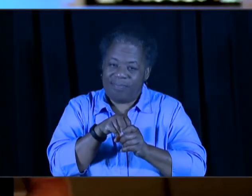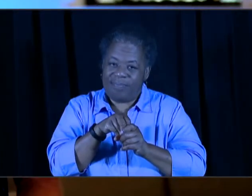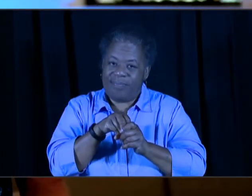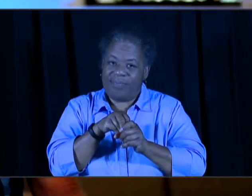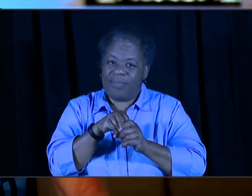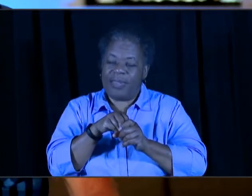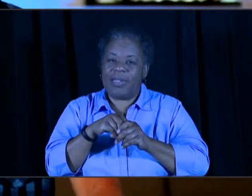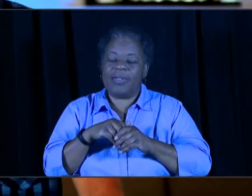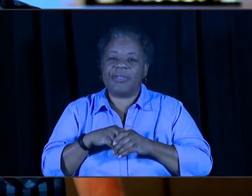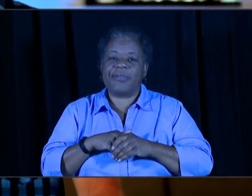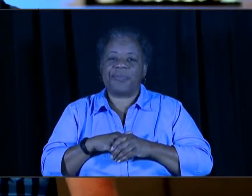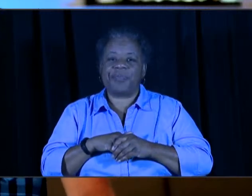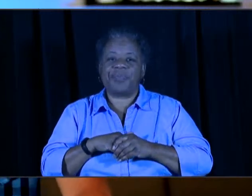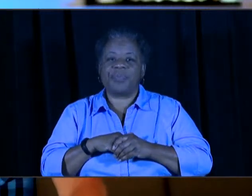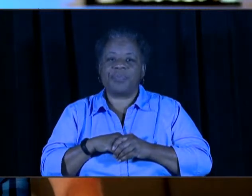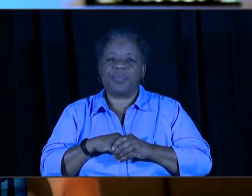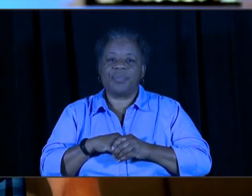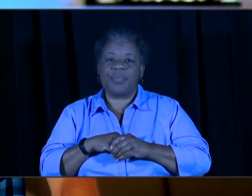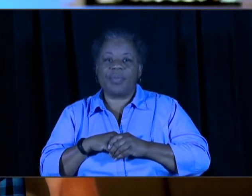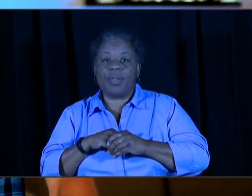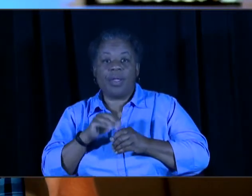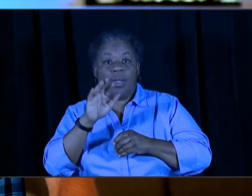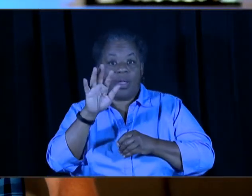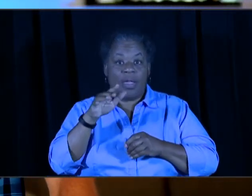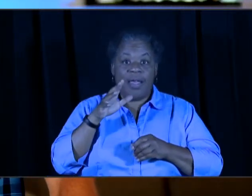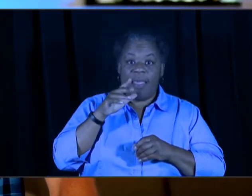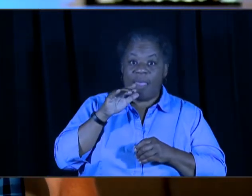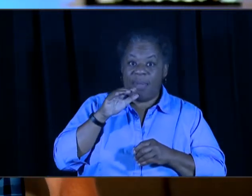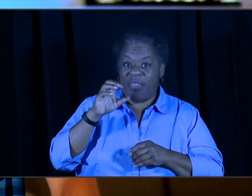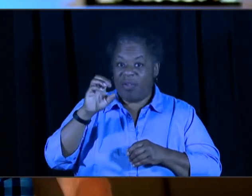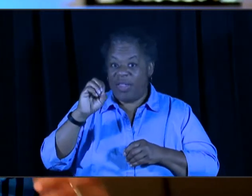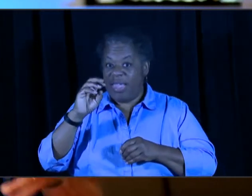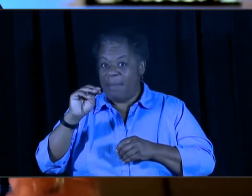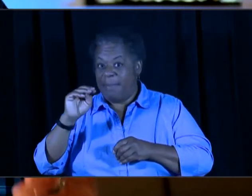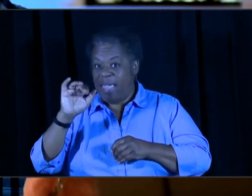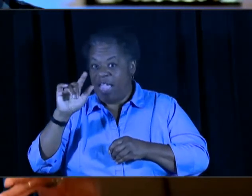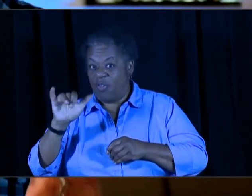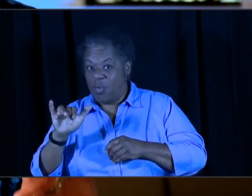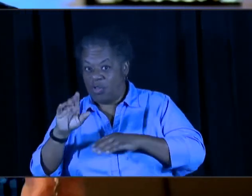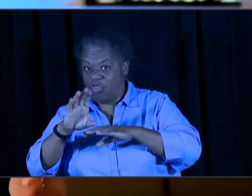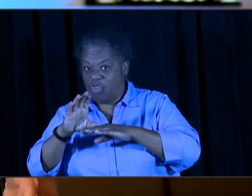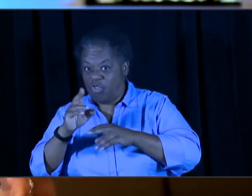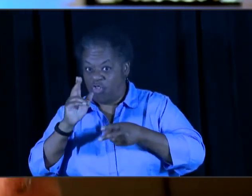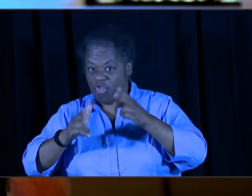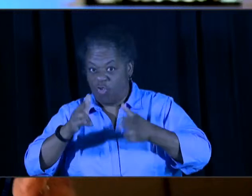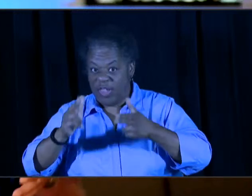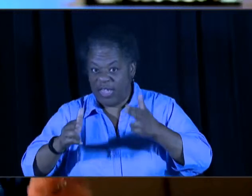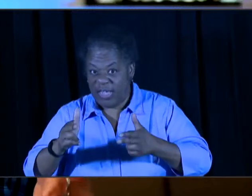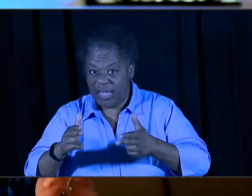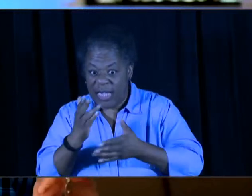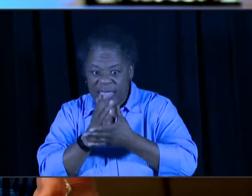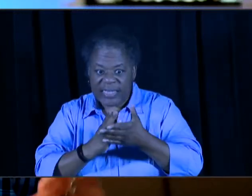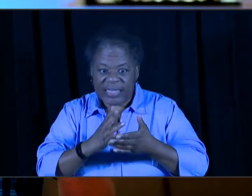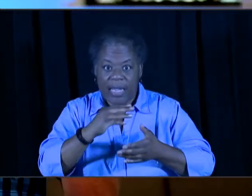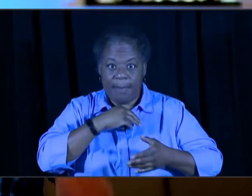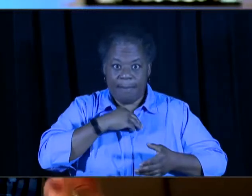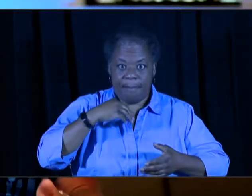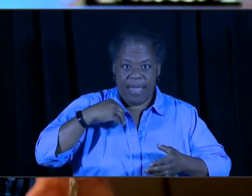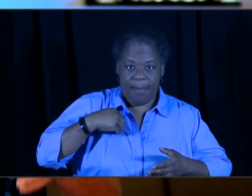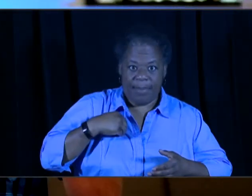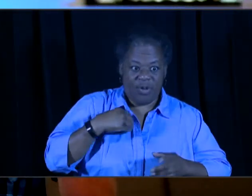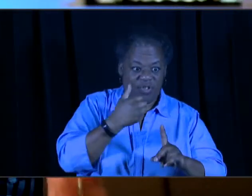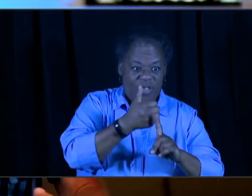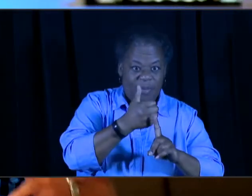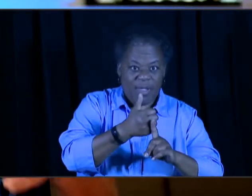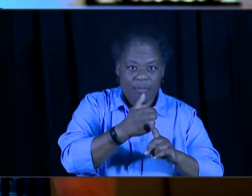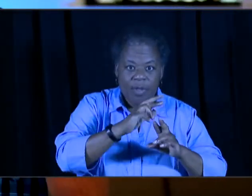In the case of the Mother Emanuel shootings, some members of that church found themselves